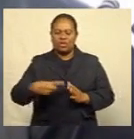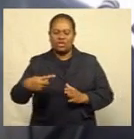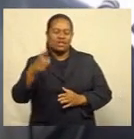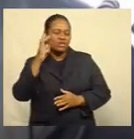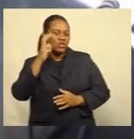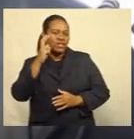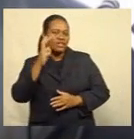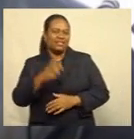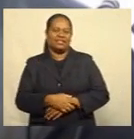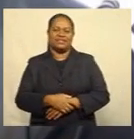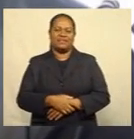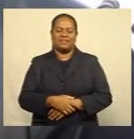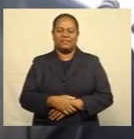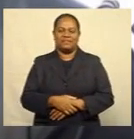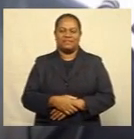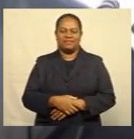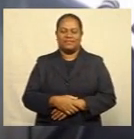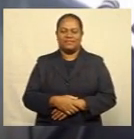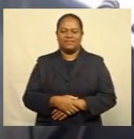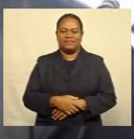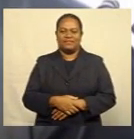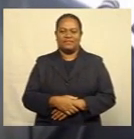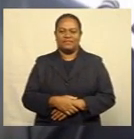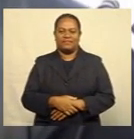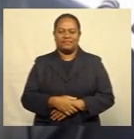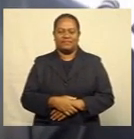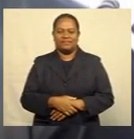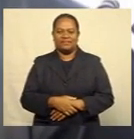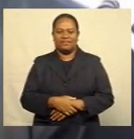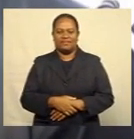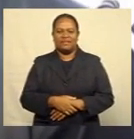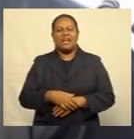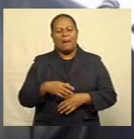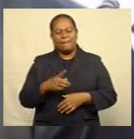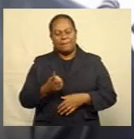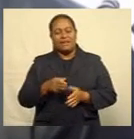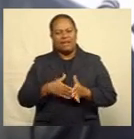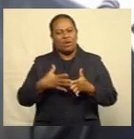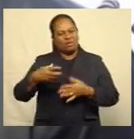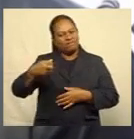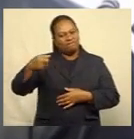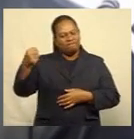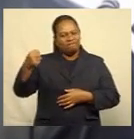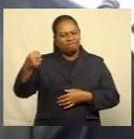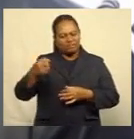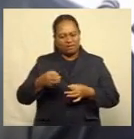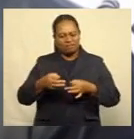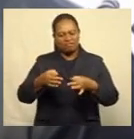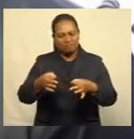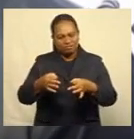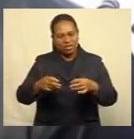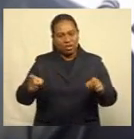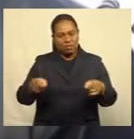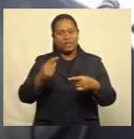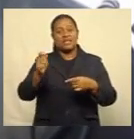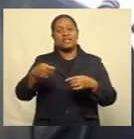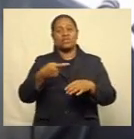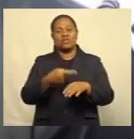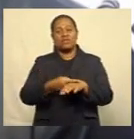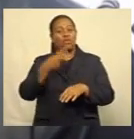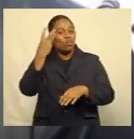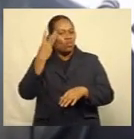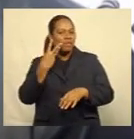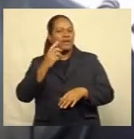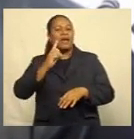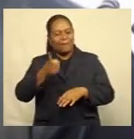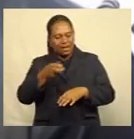training. Even though we have ceased our competition from next week for the women's, but training is